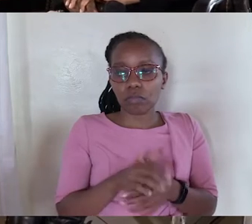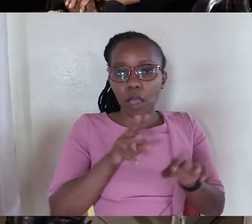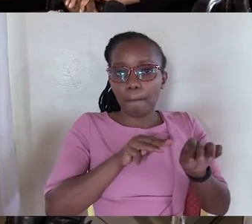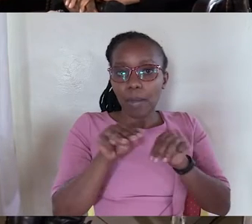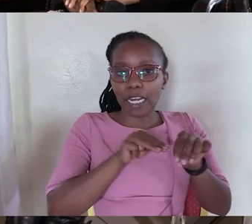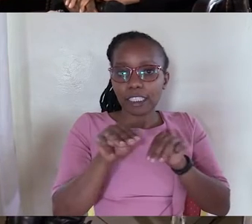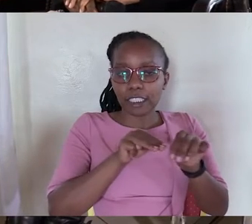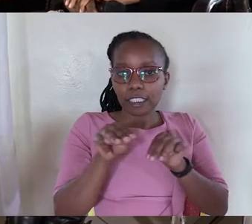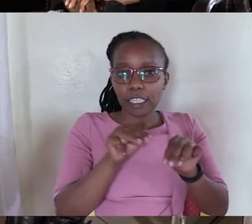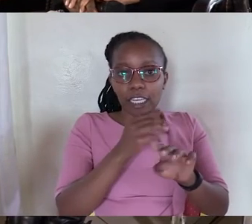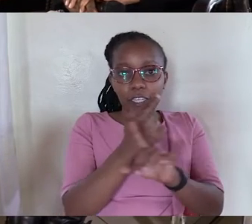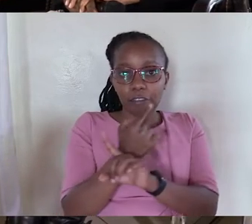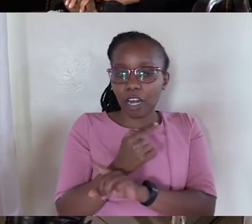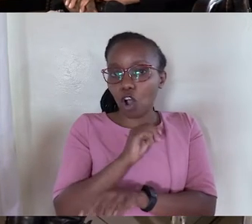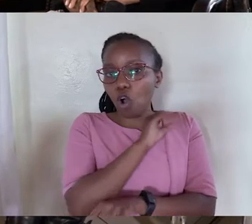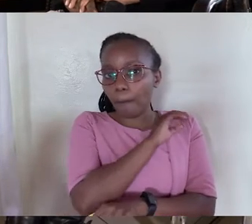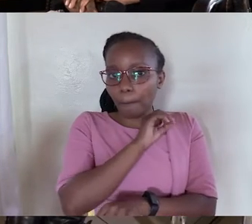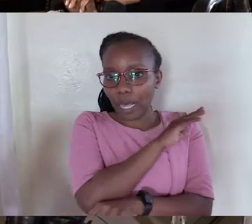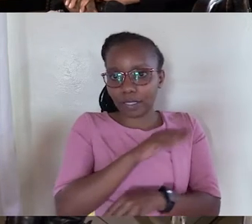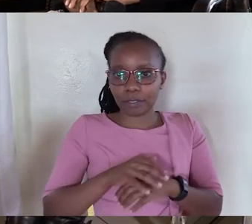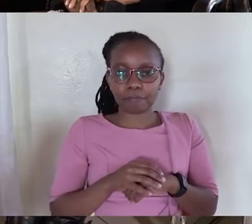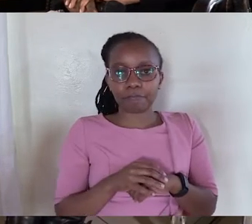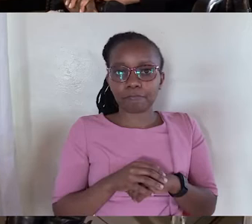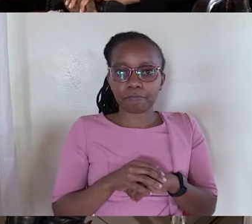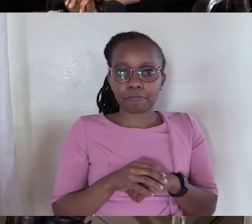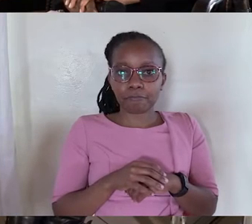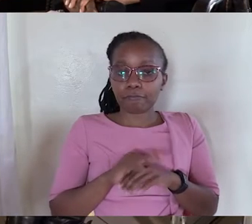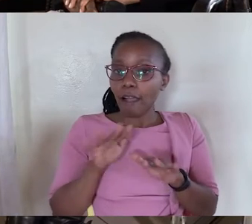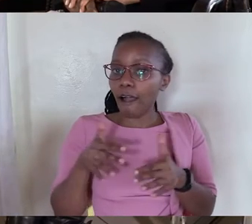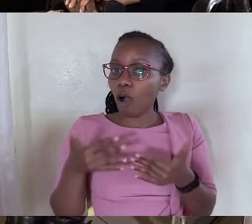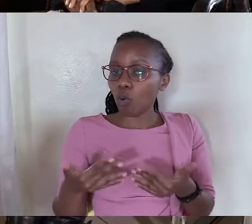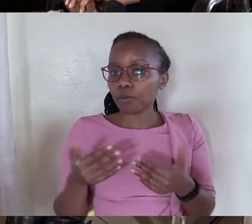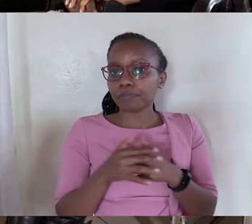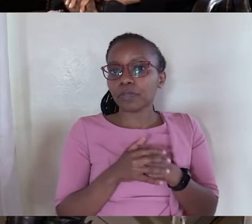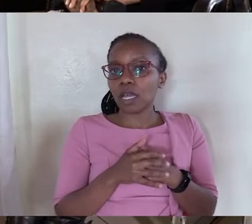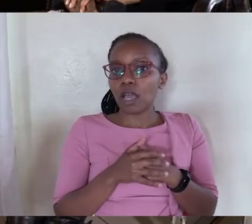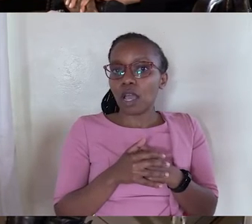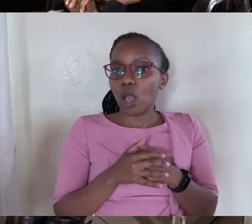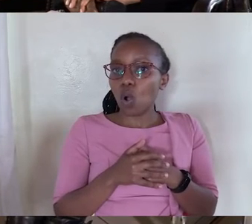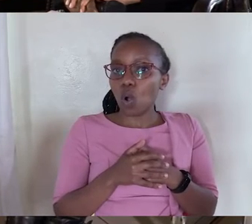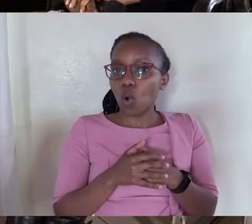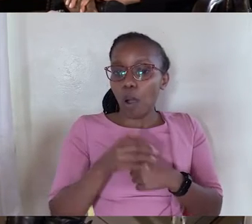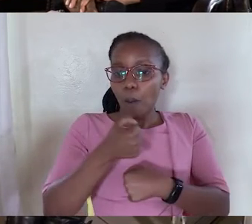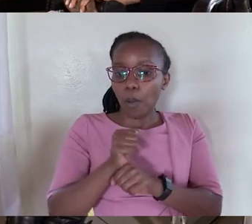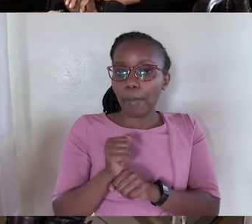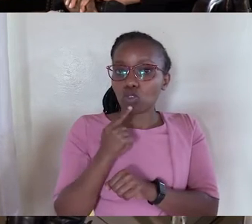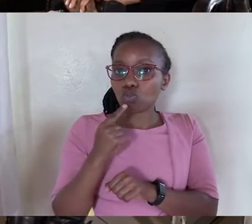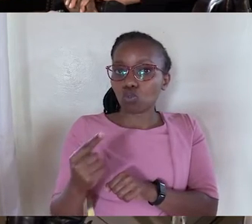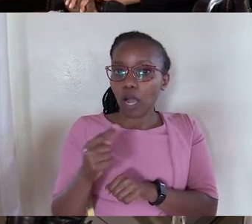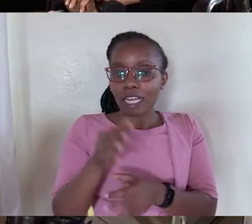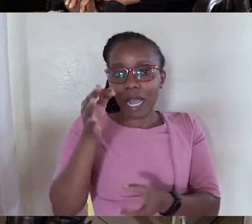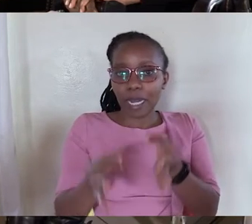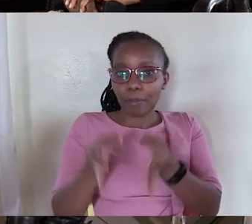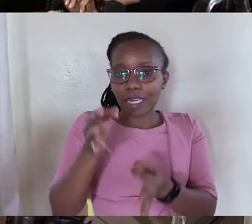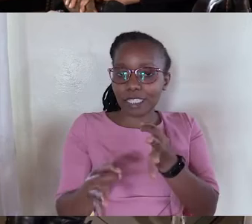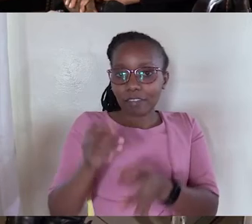managing the various complaints that have been coming to us, in essence, trying to ensure that there's administrative justice. So there's no